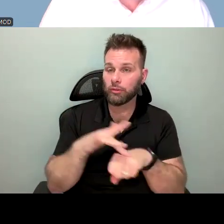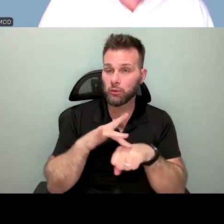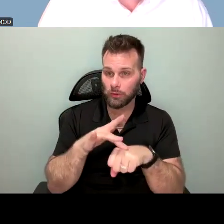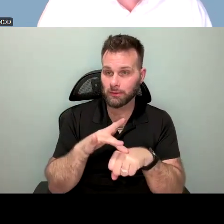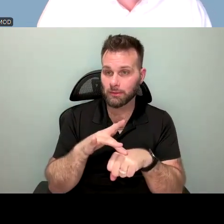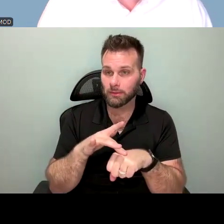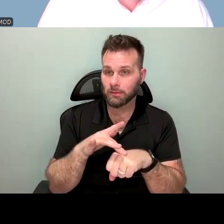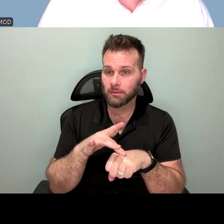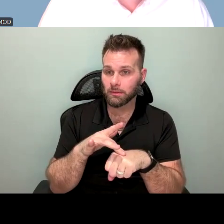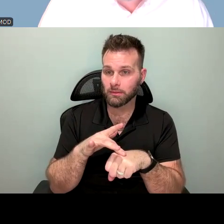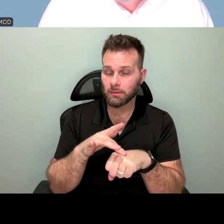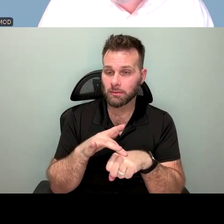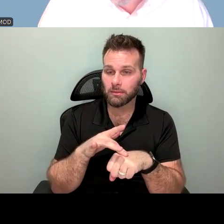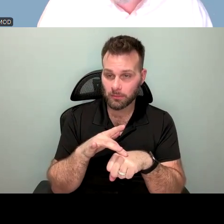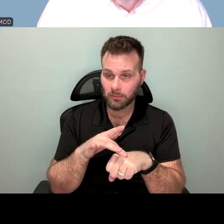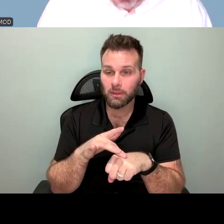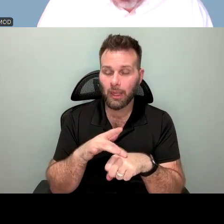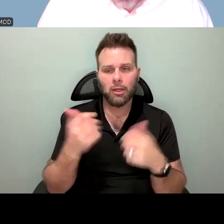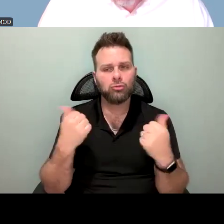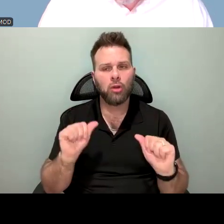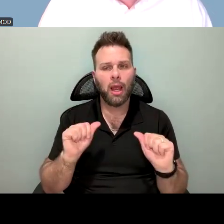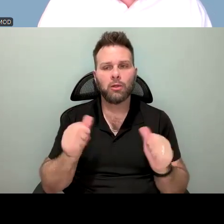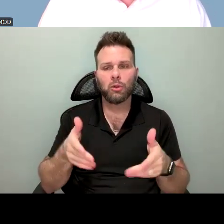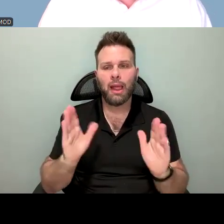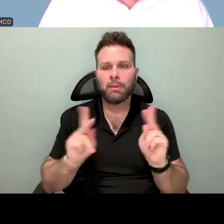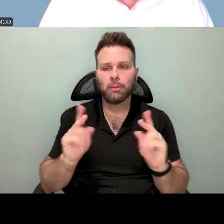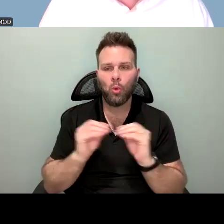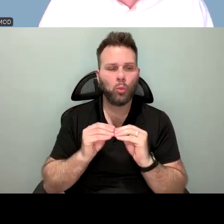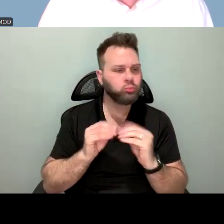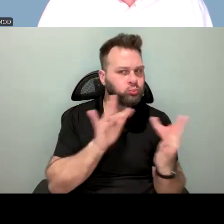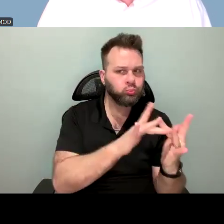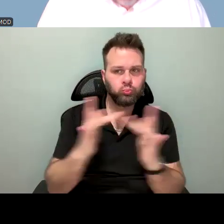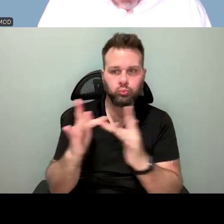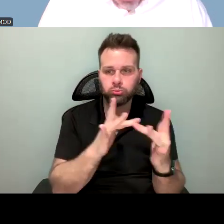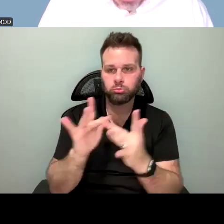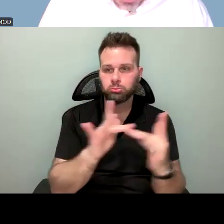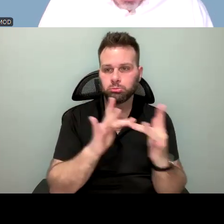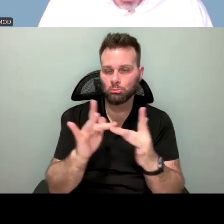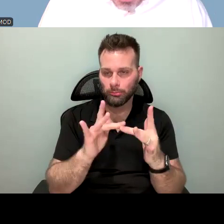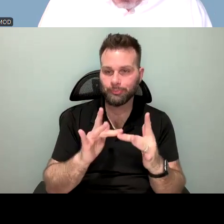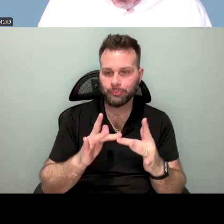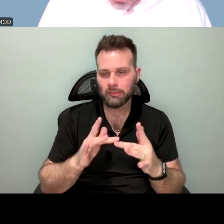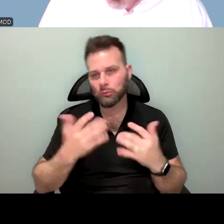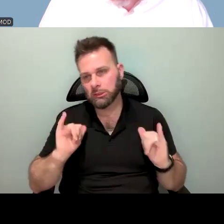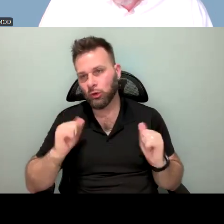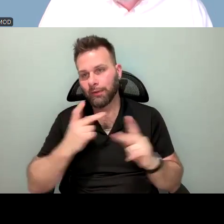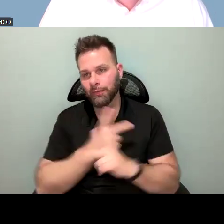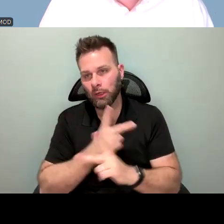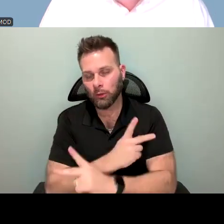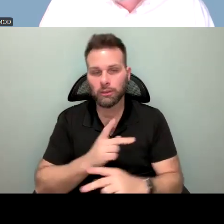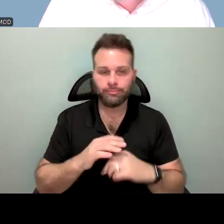there as well, and trying to create some networking opportunities, which we're going to have to figure out. But we are